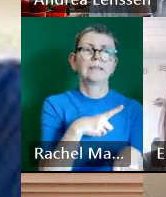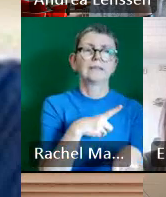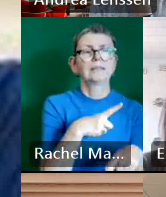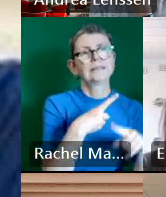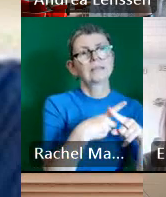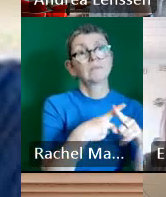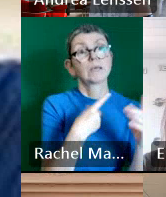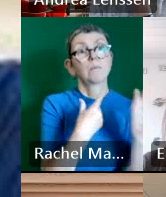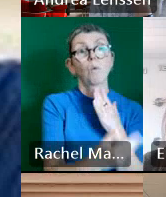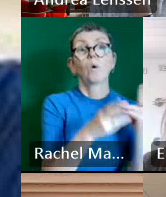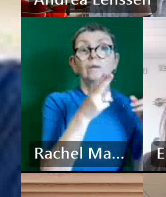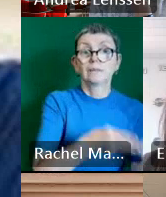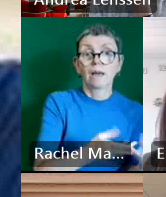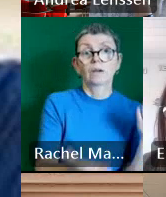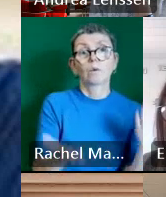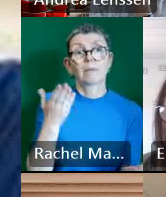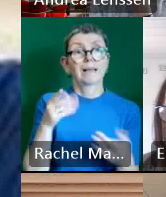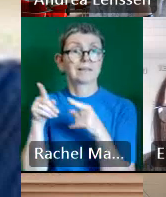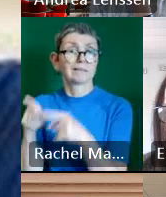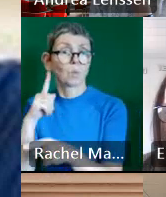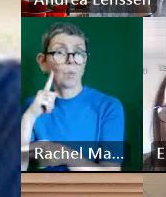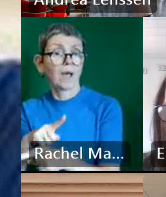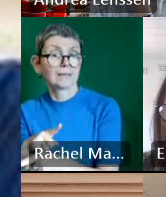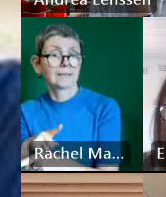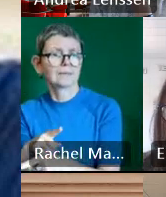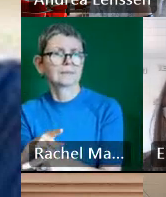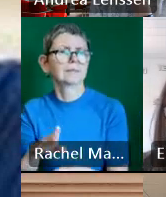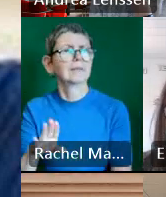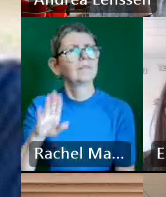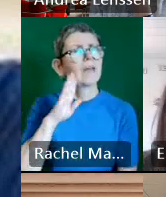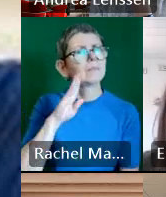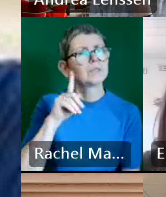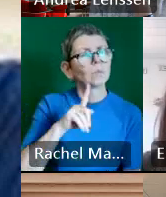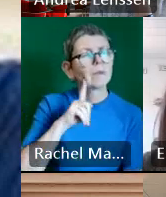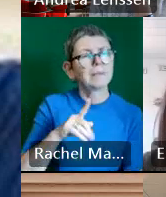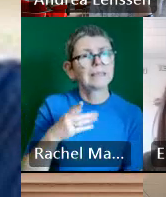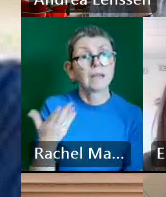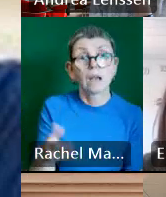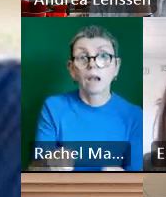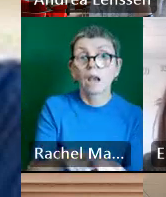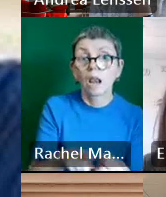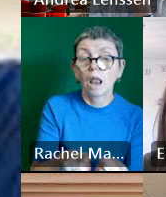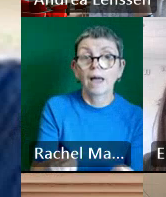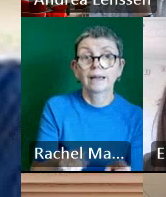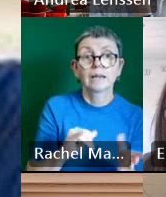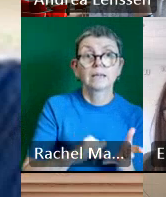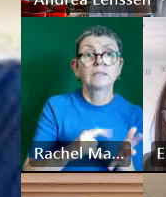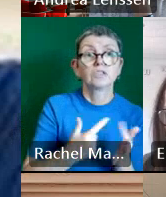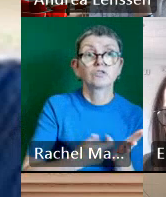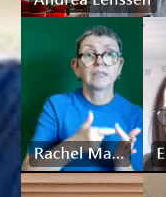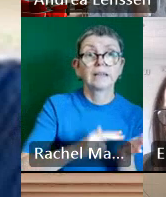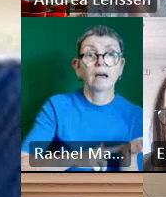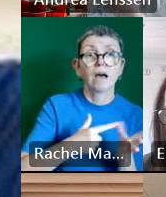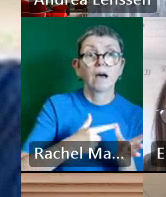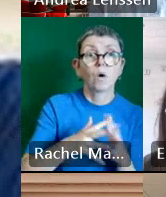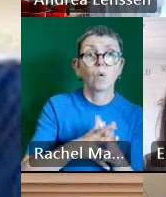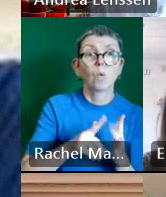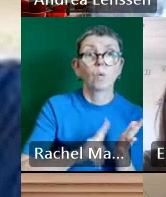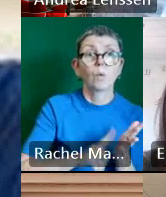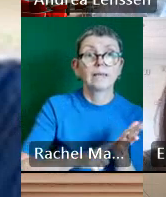people like Serena Williams and Beyonce experienced complications during pregnancy. And Serena's